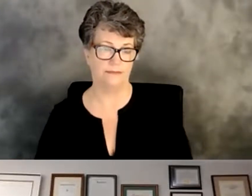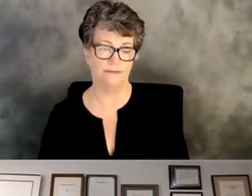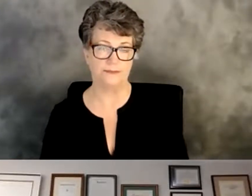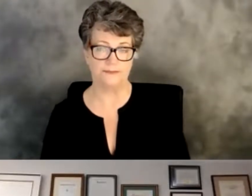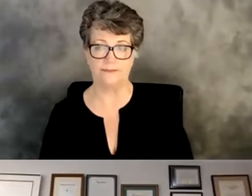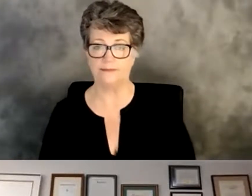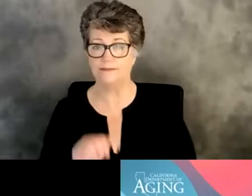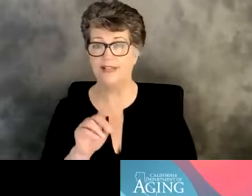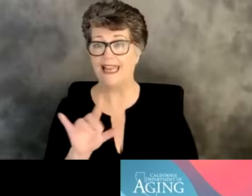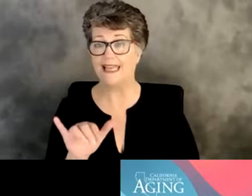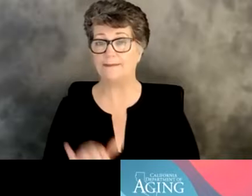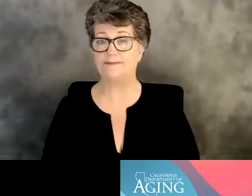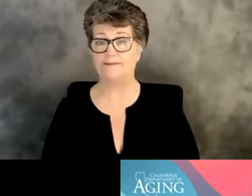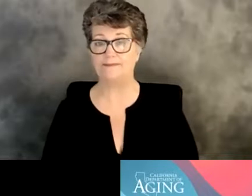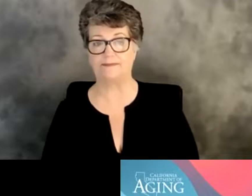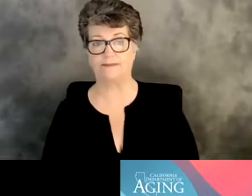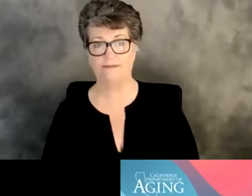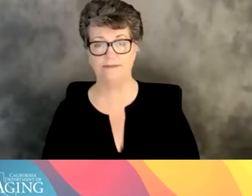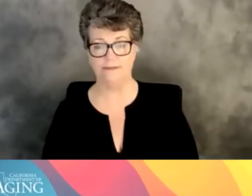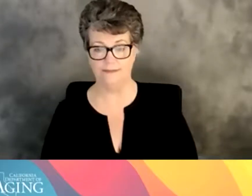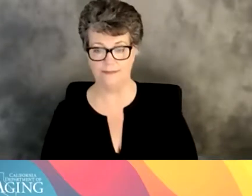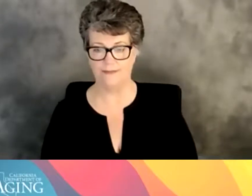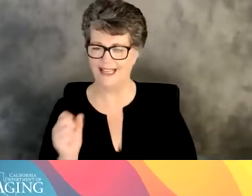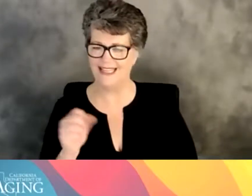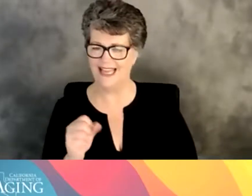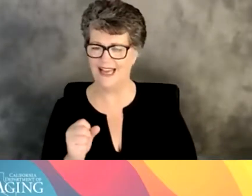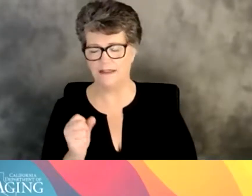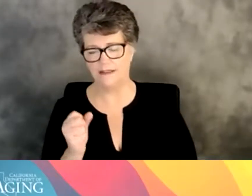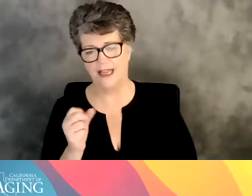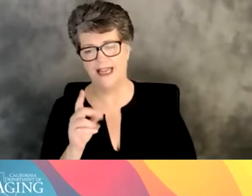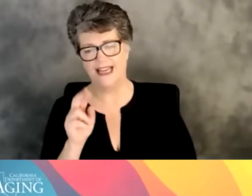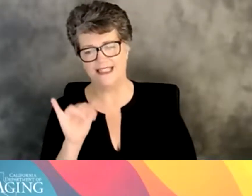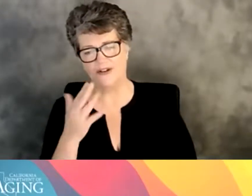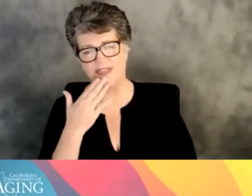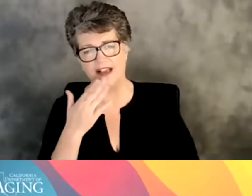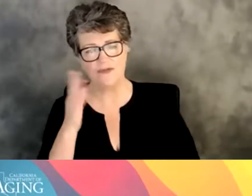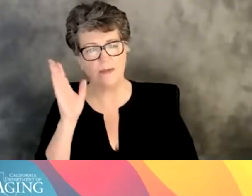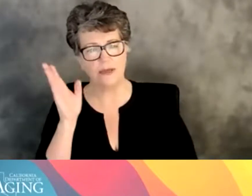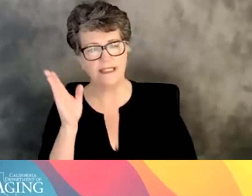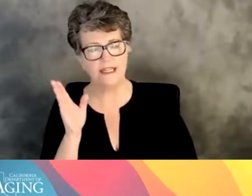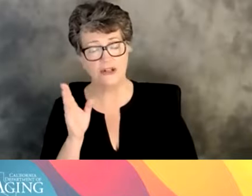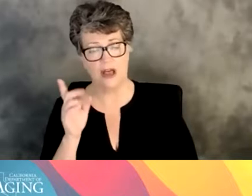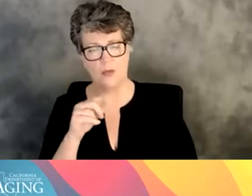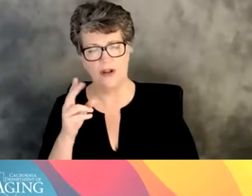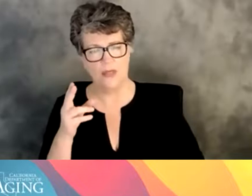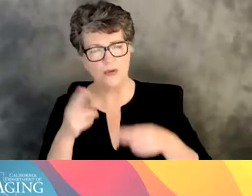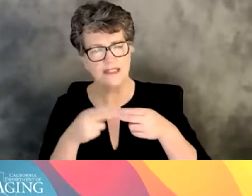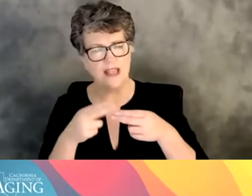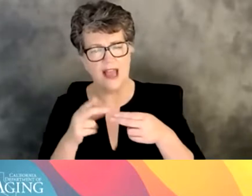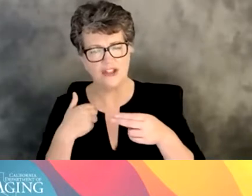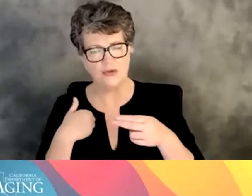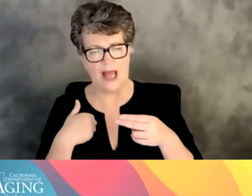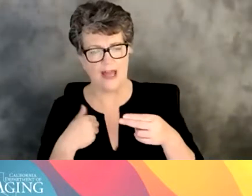Andy. Yeah, Terry, thanks for that presentation. On one of your slides, you had a